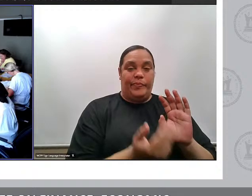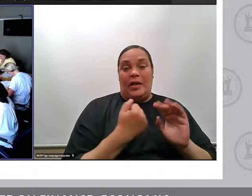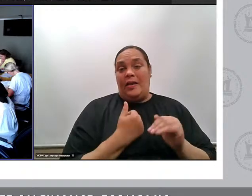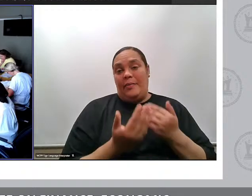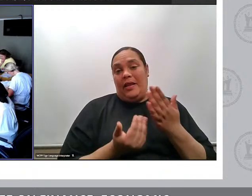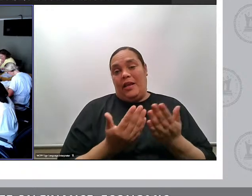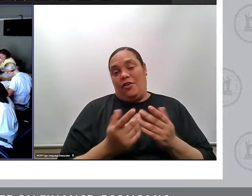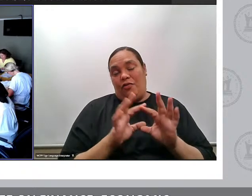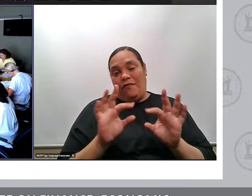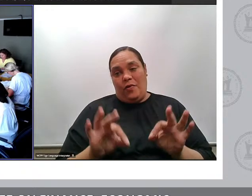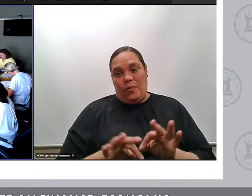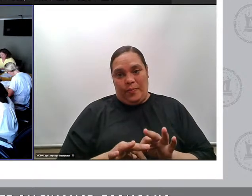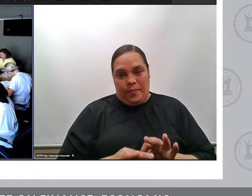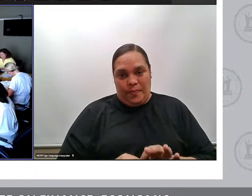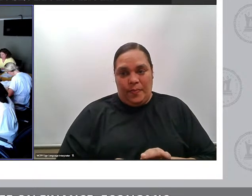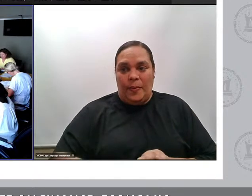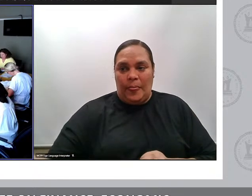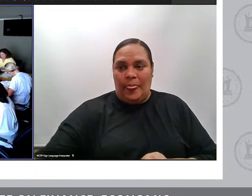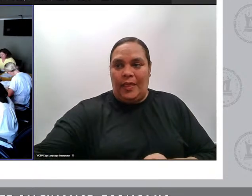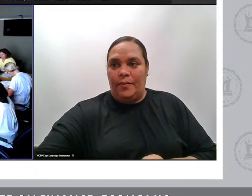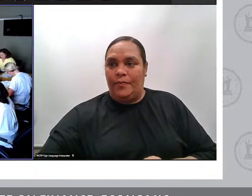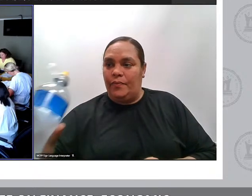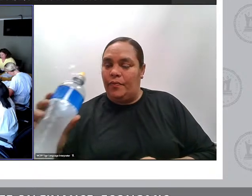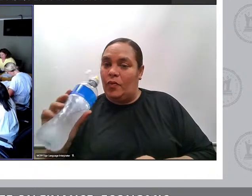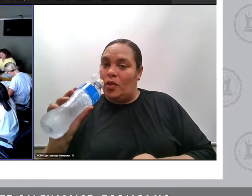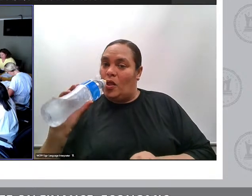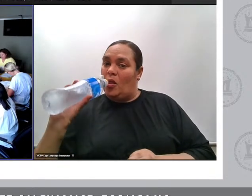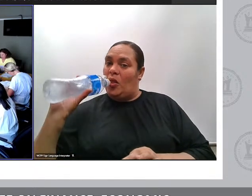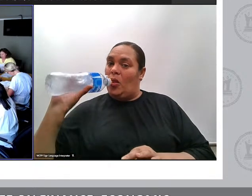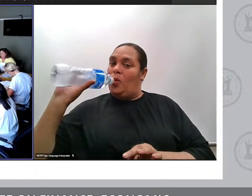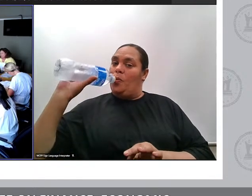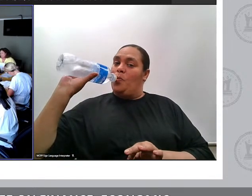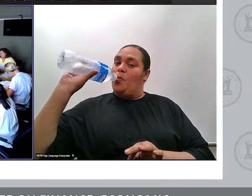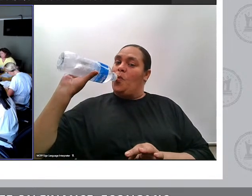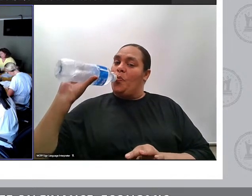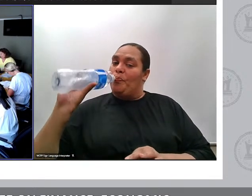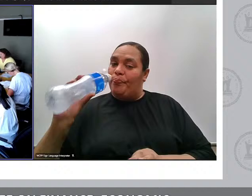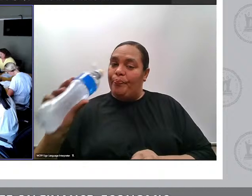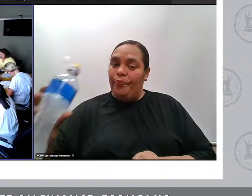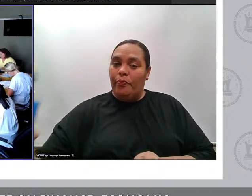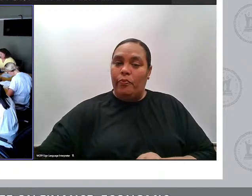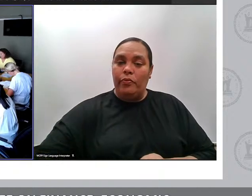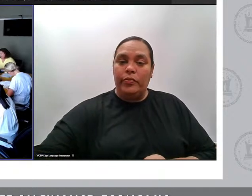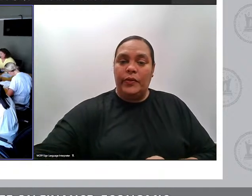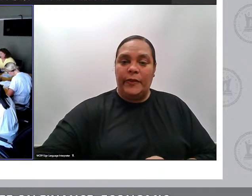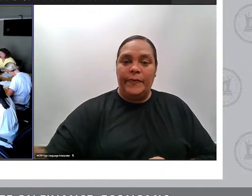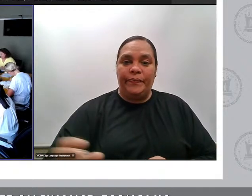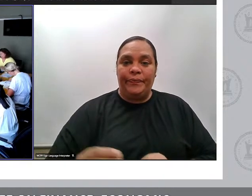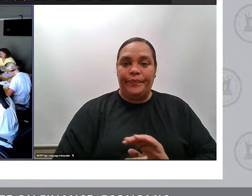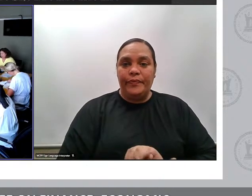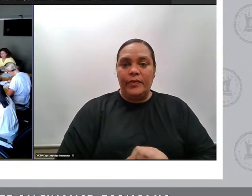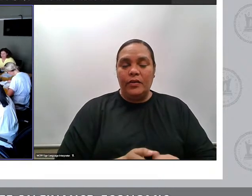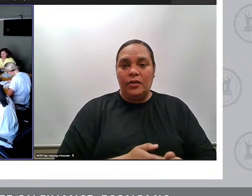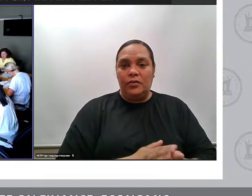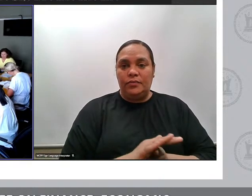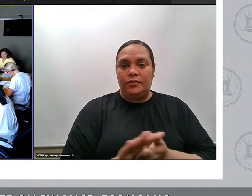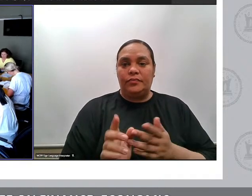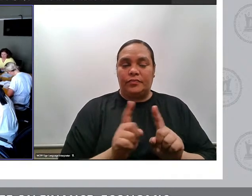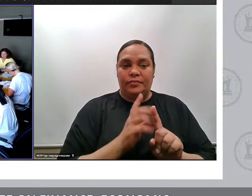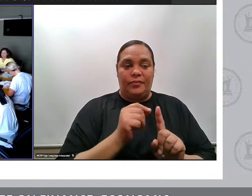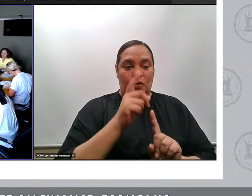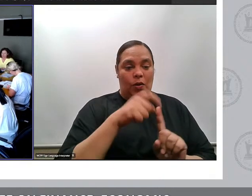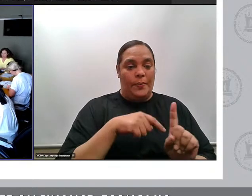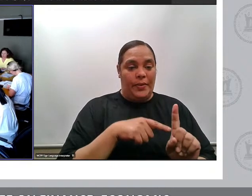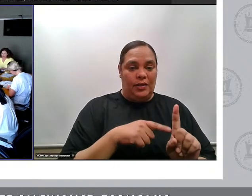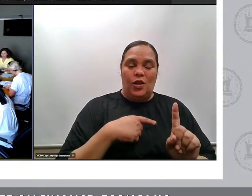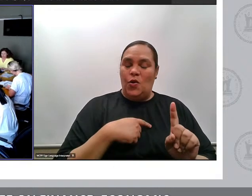application form. And that we were necessitated in terms of the Act. There was one candidate that